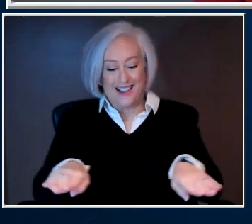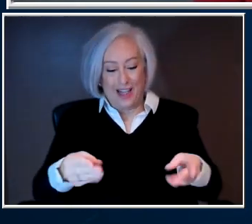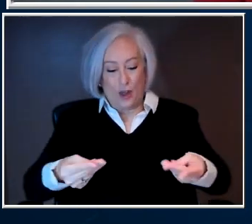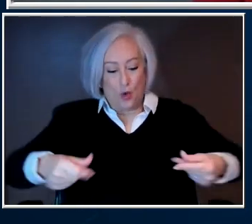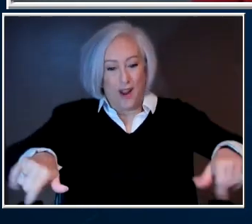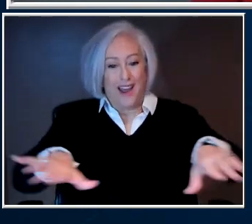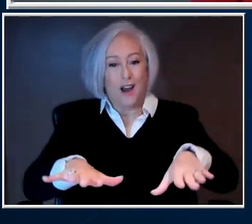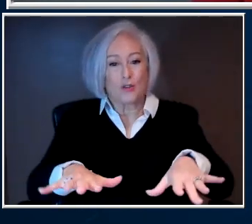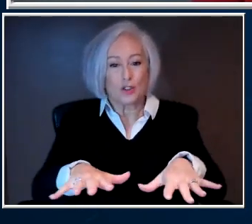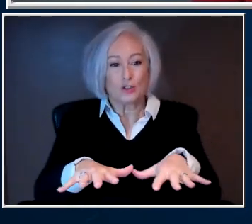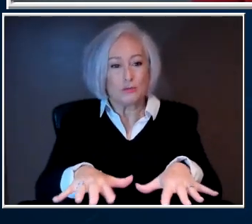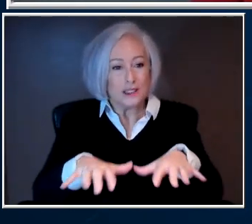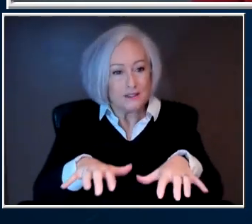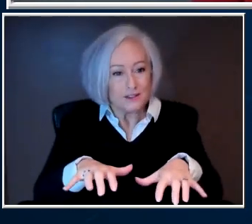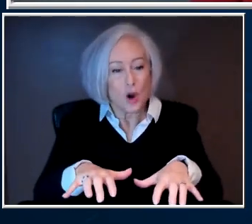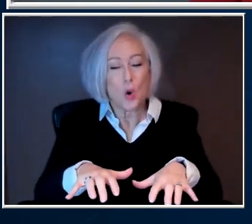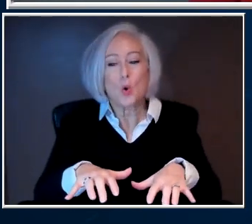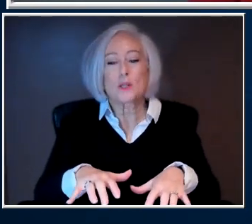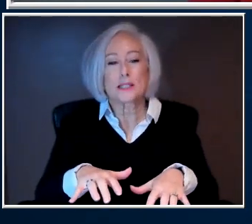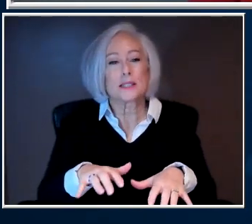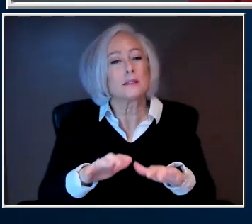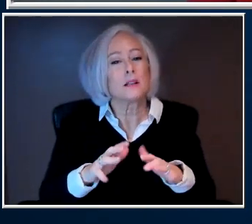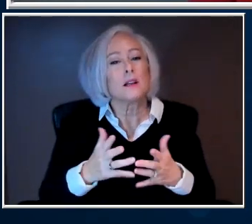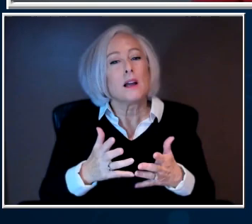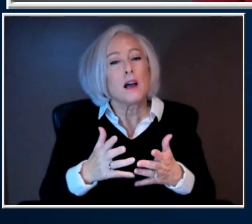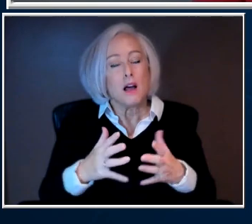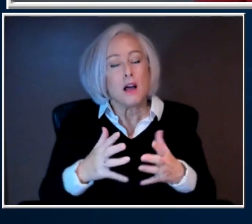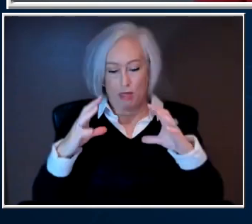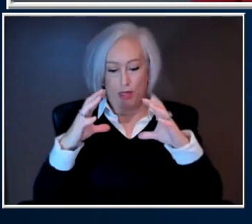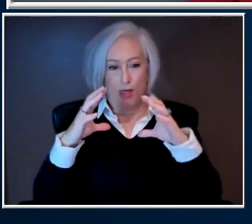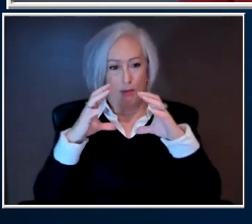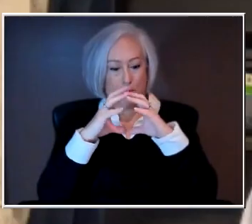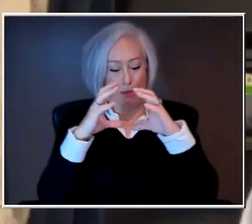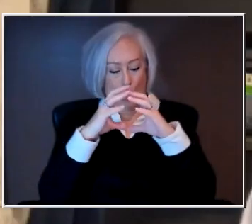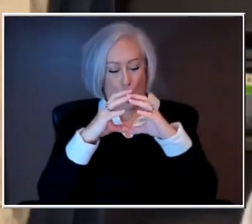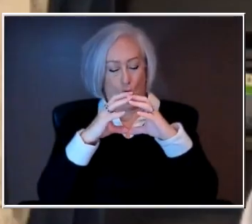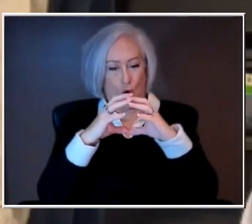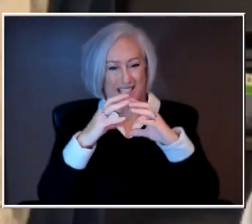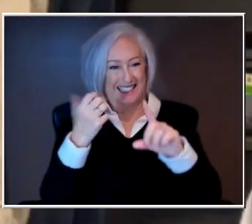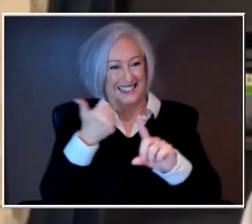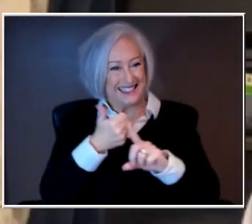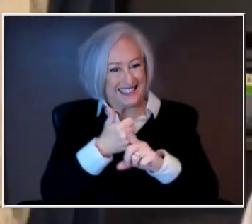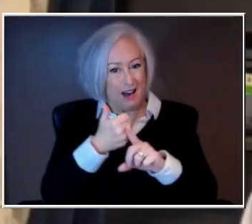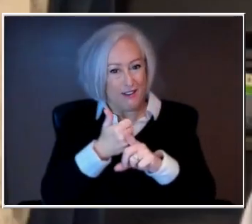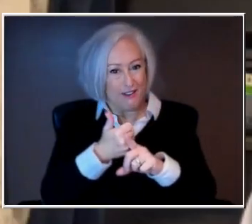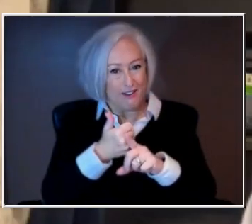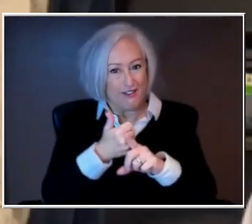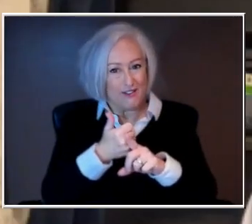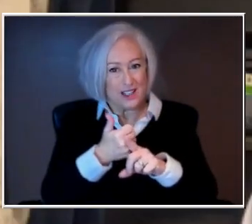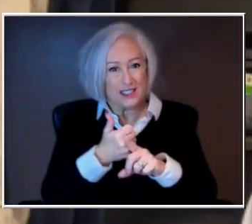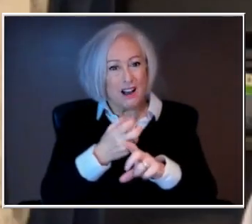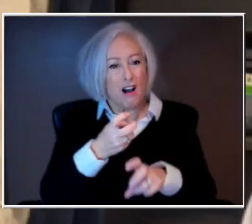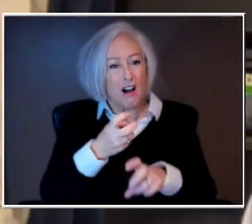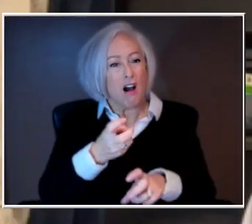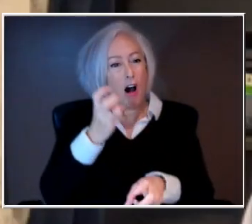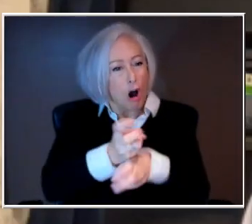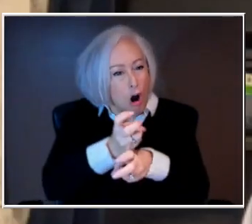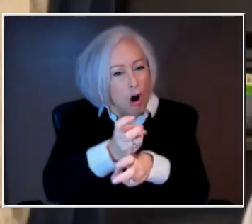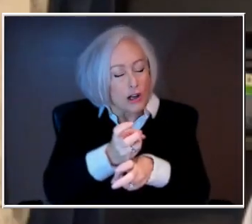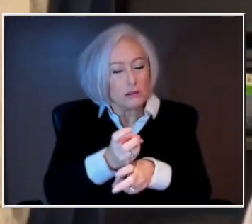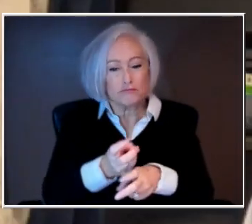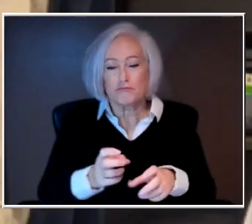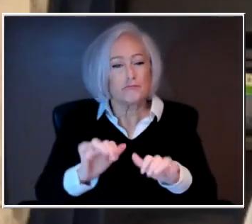actually change the way the players play? Especially at the pro level, there's so much stuff. For